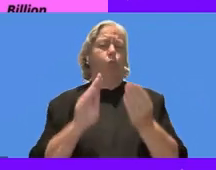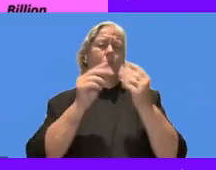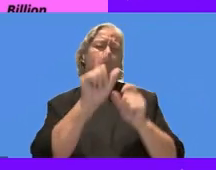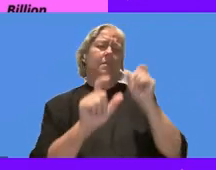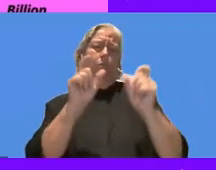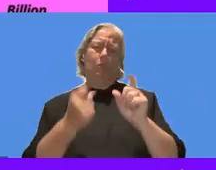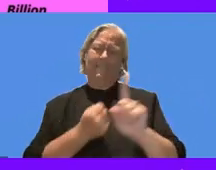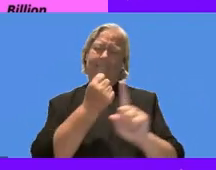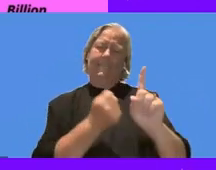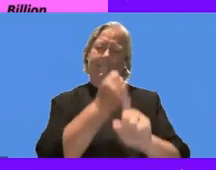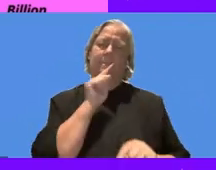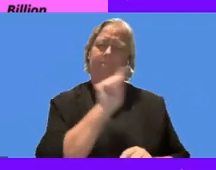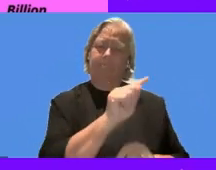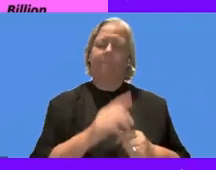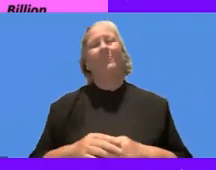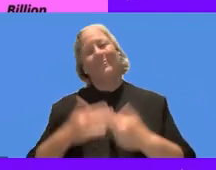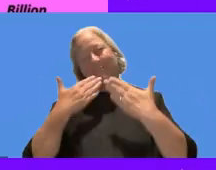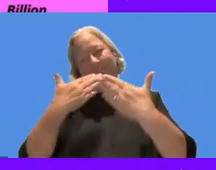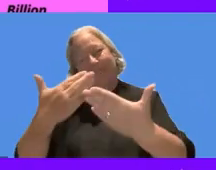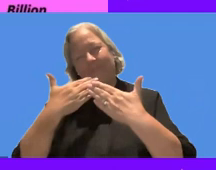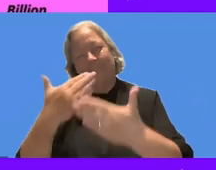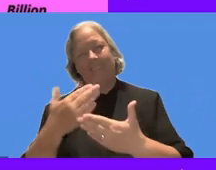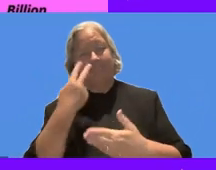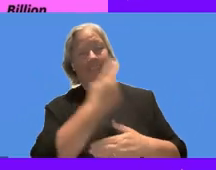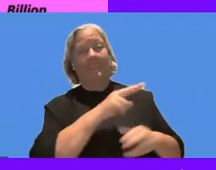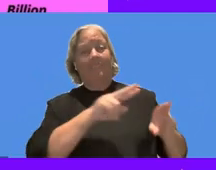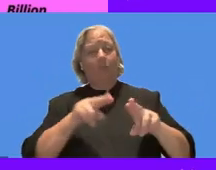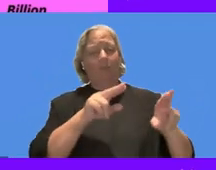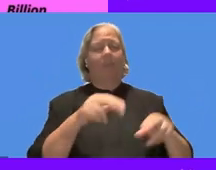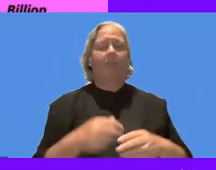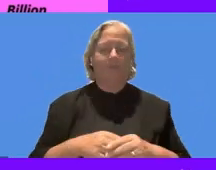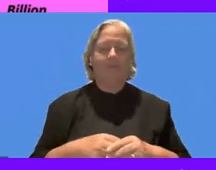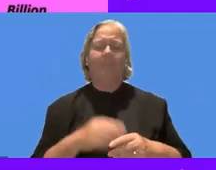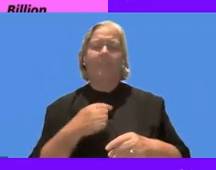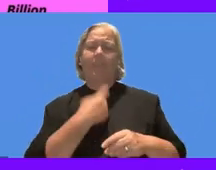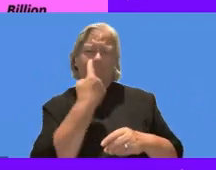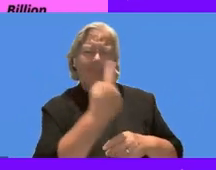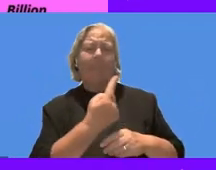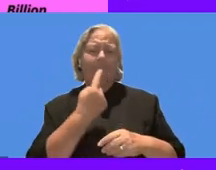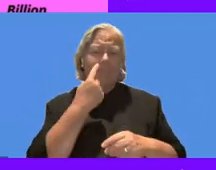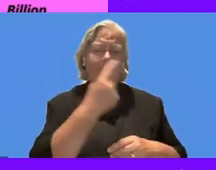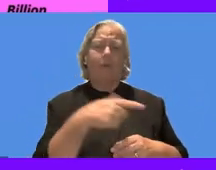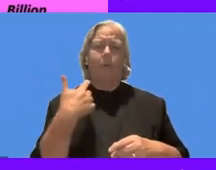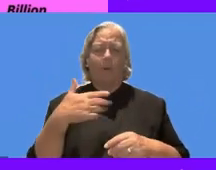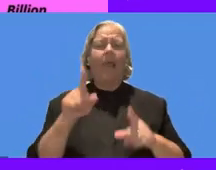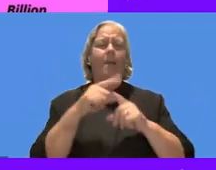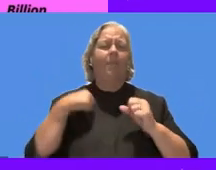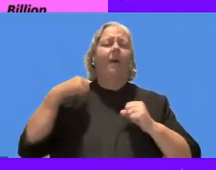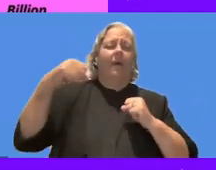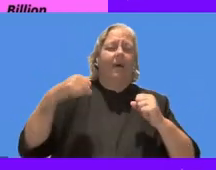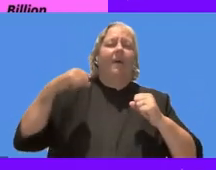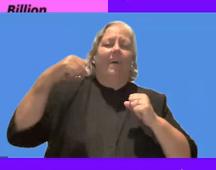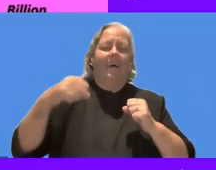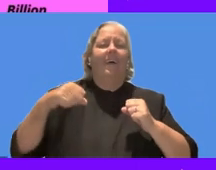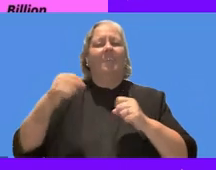Great, thank you very much. It's not my first time hearing that video, and it always makes me want to get up and dance a little bit, and hopefully